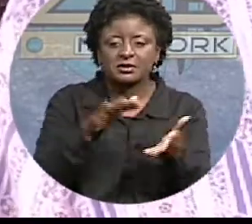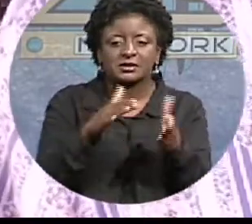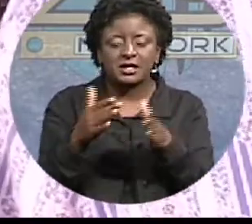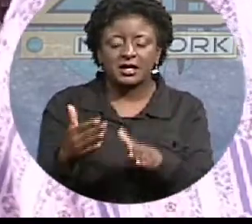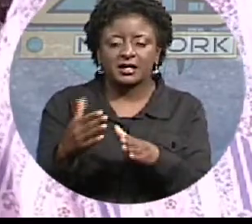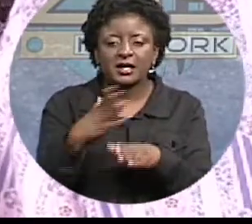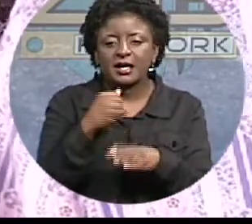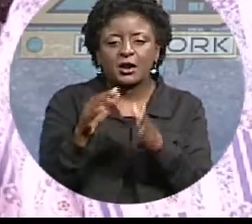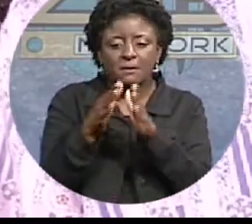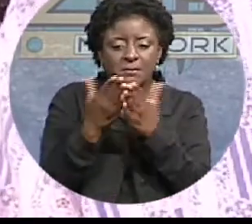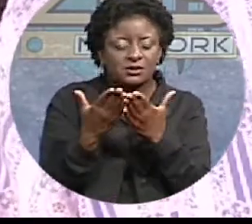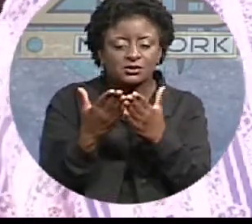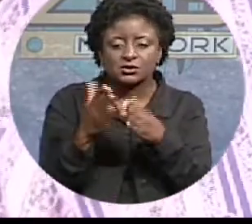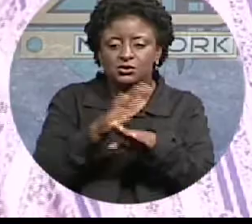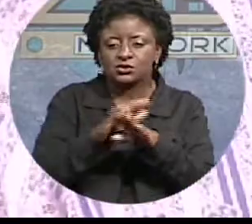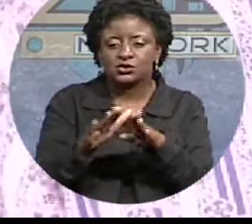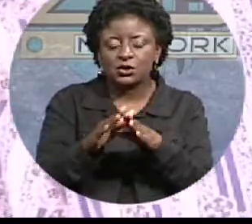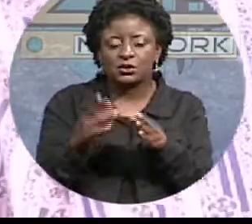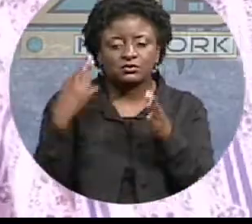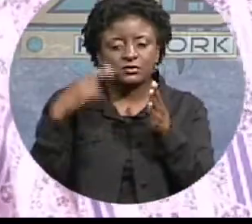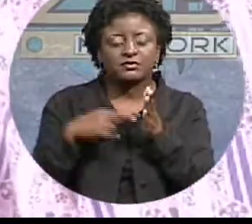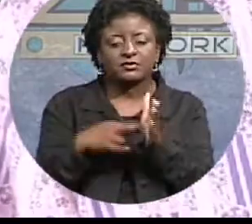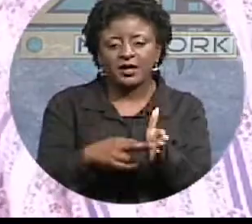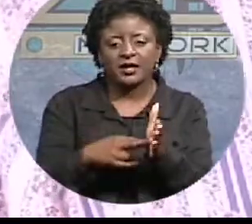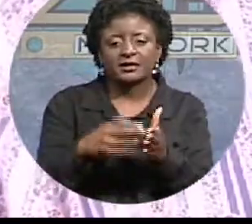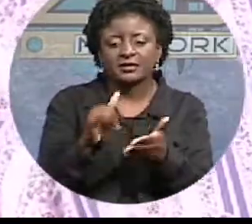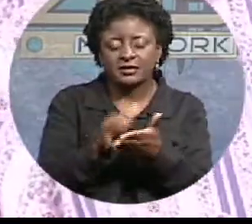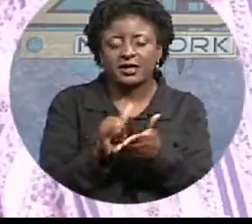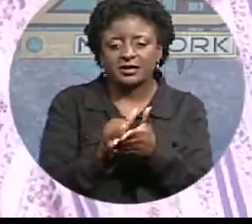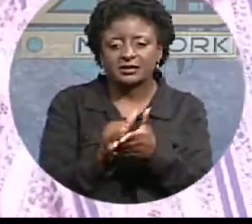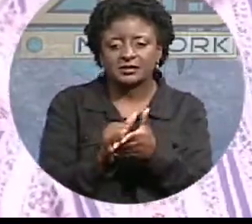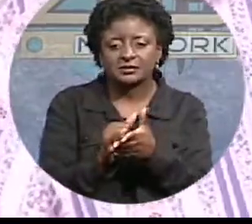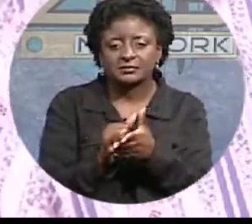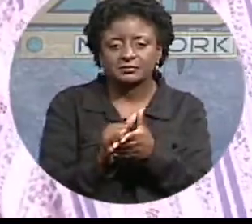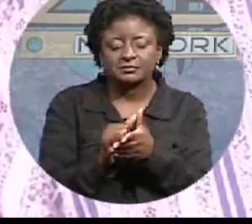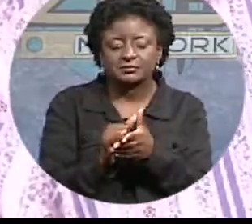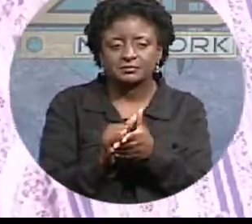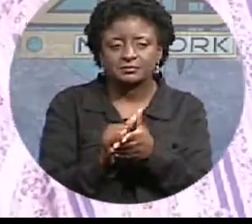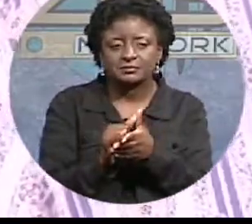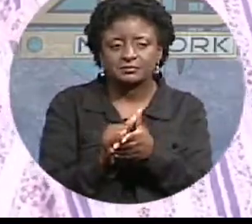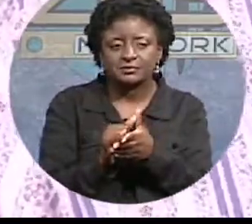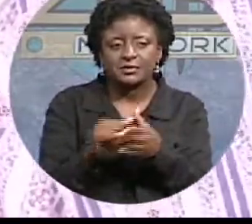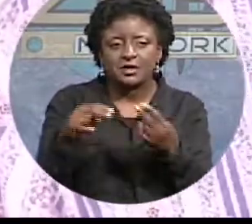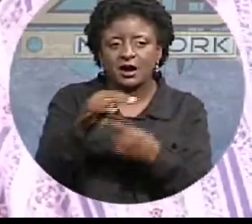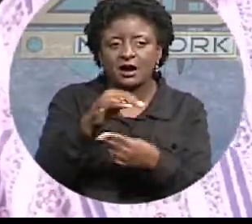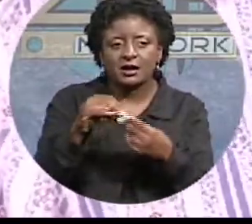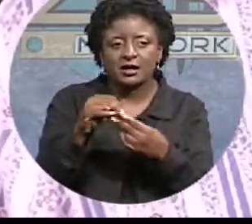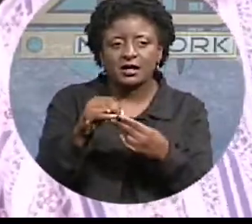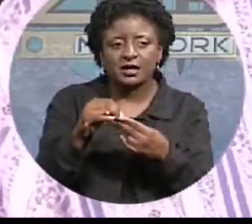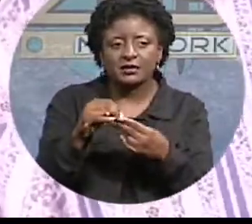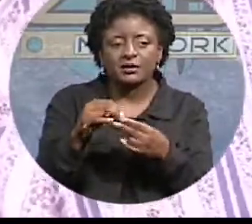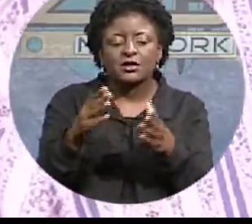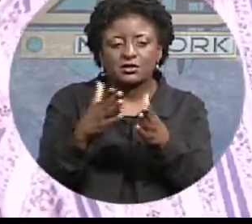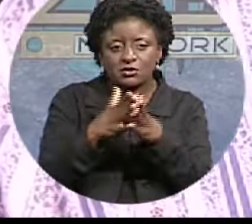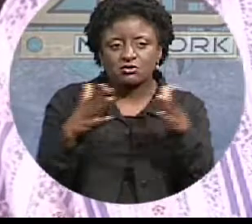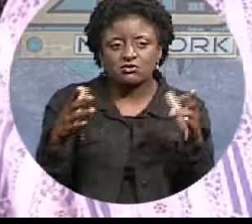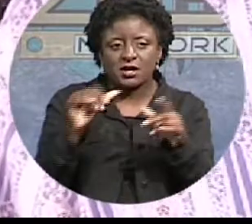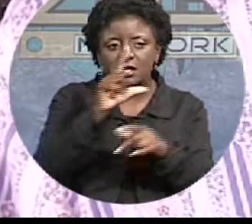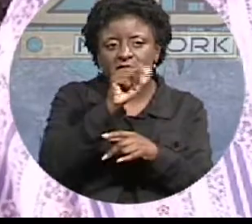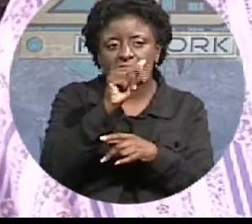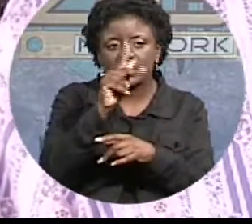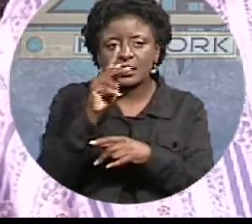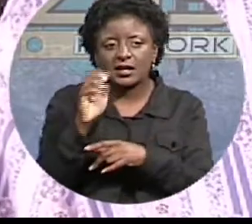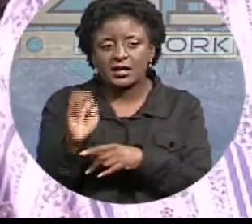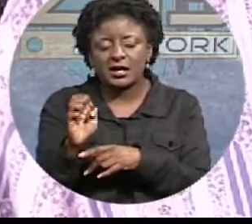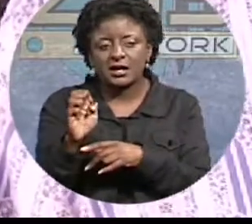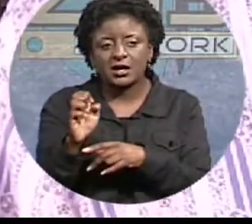that damage. And the hurricane book that I'm working on now is called The Great Lake Okeechobee Hurricane.